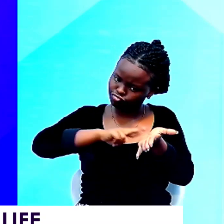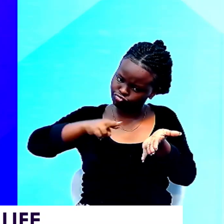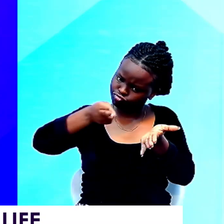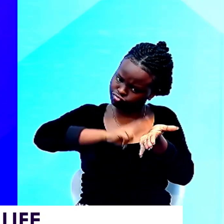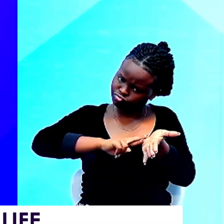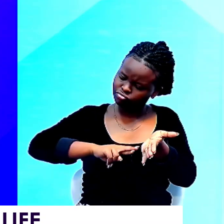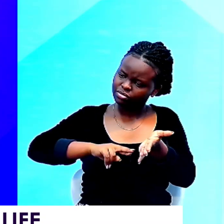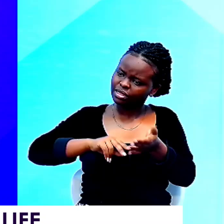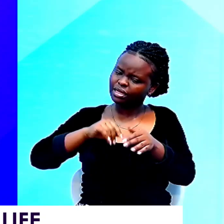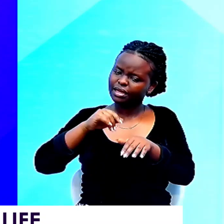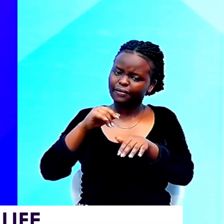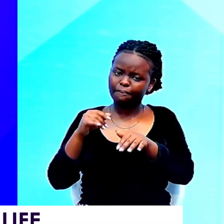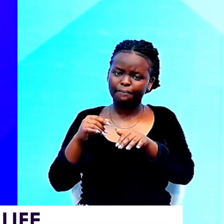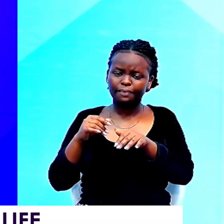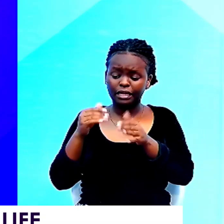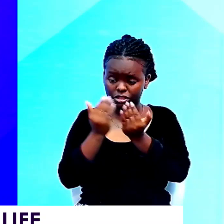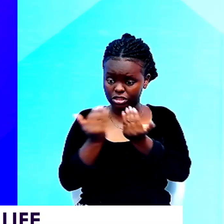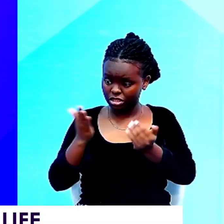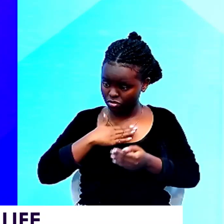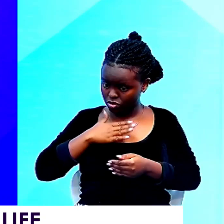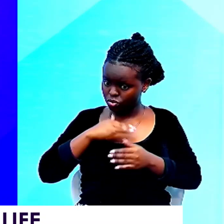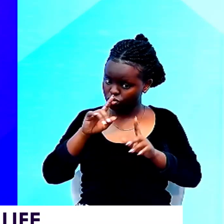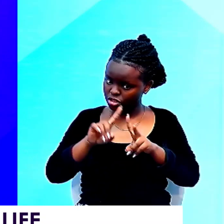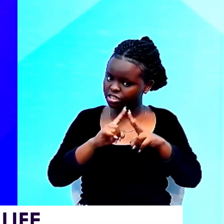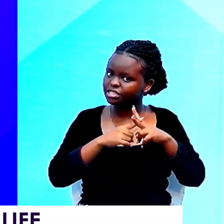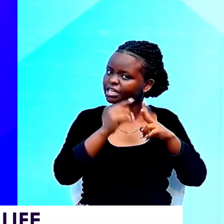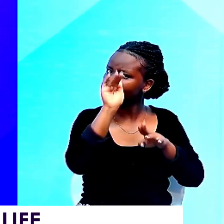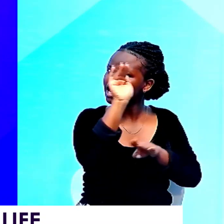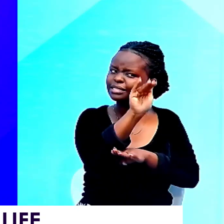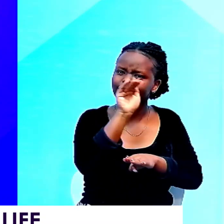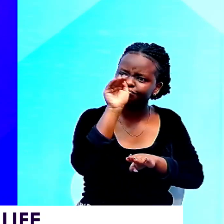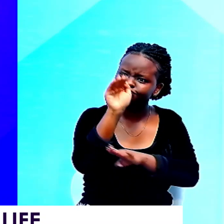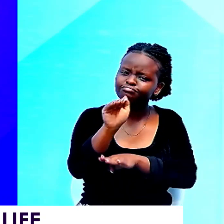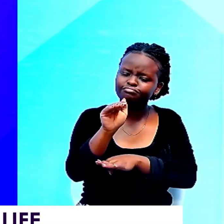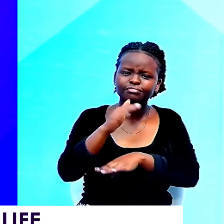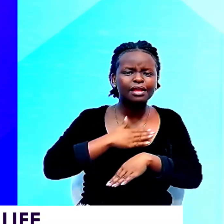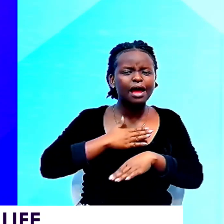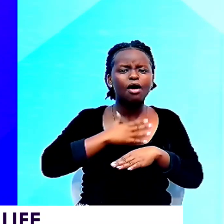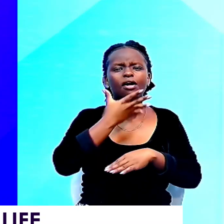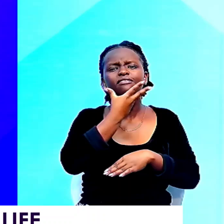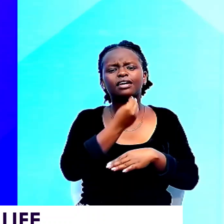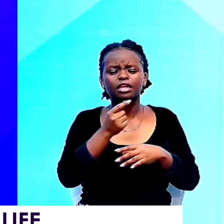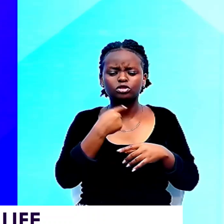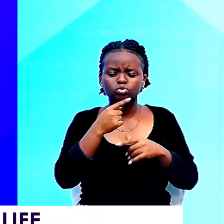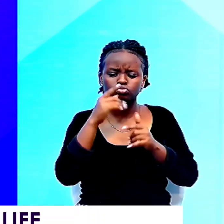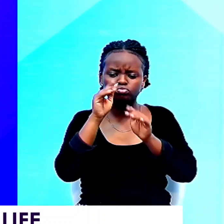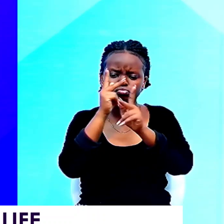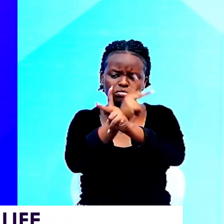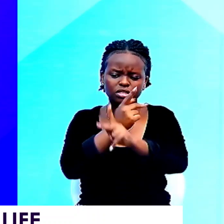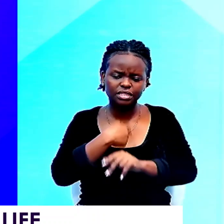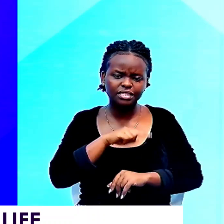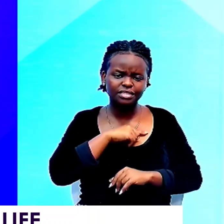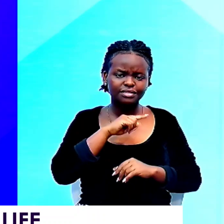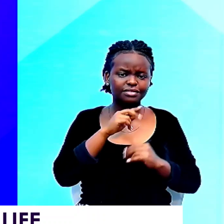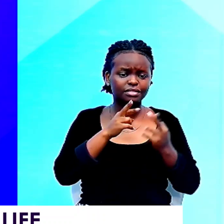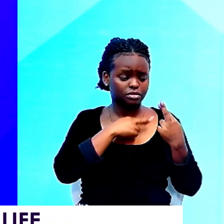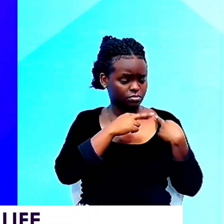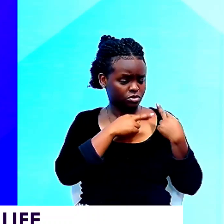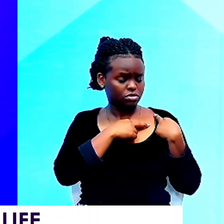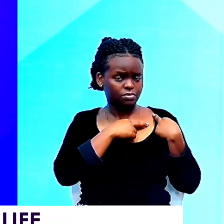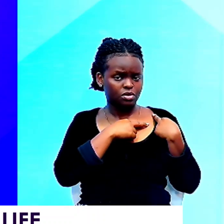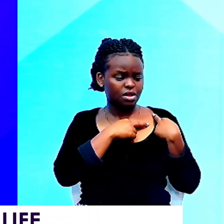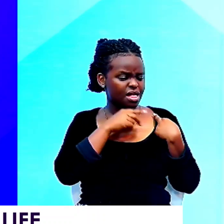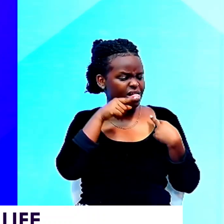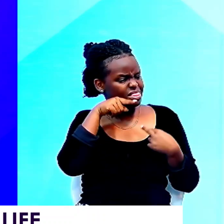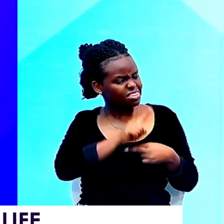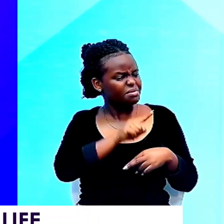asking, how come that the very people, our fathers who were supposed to protect us, are the ones that were